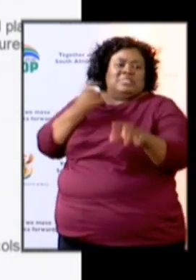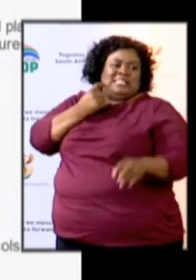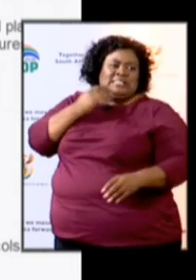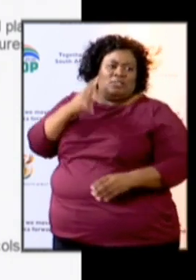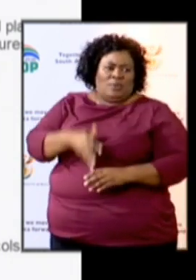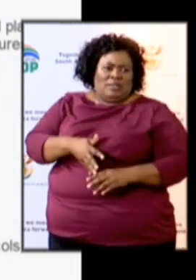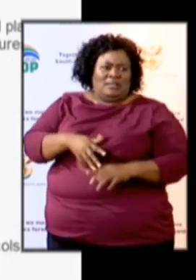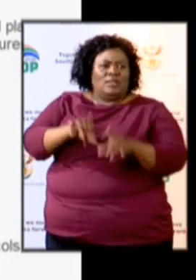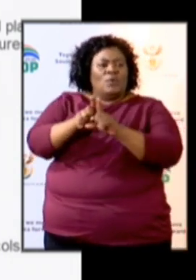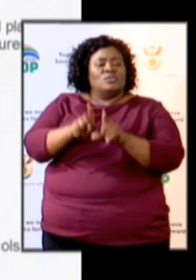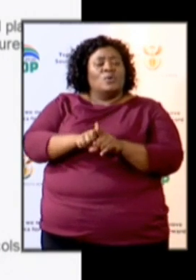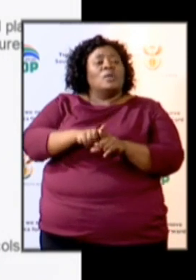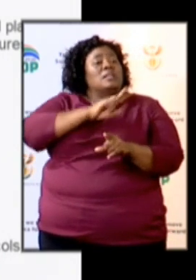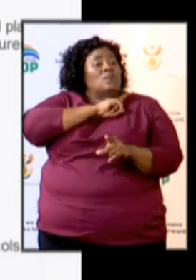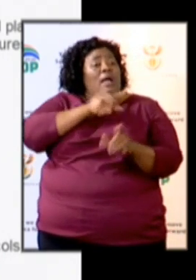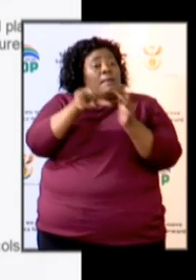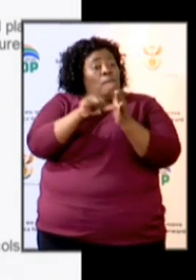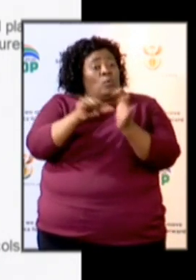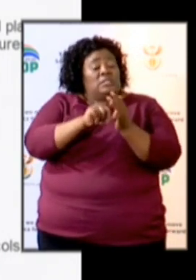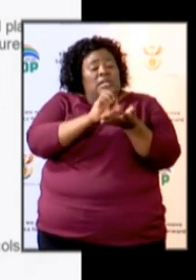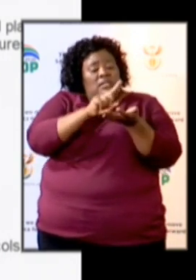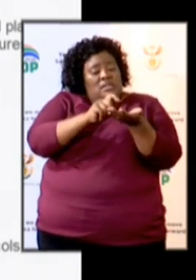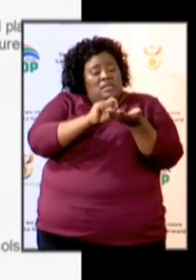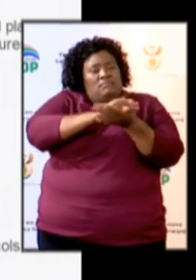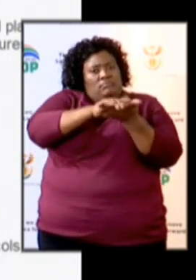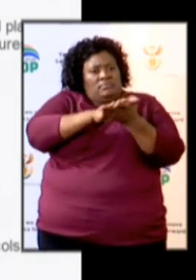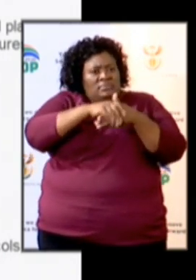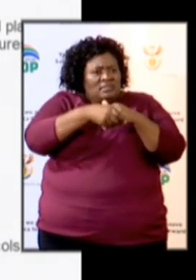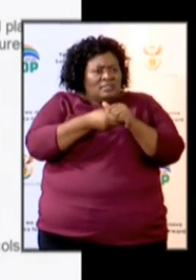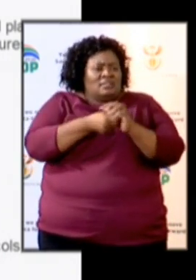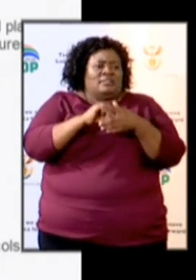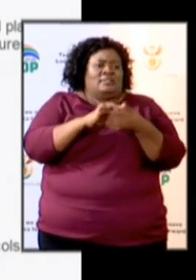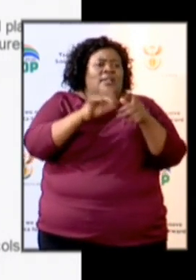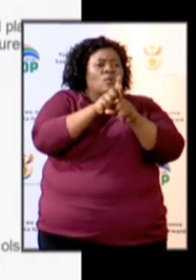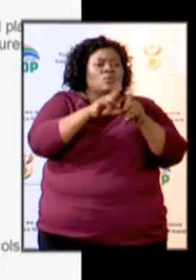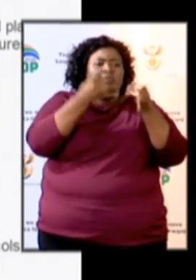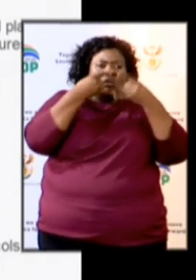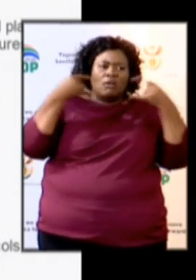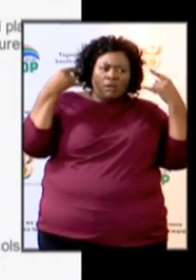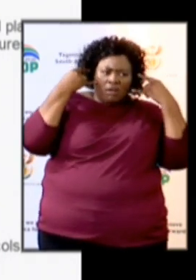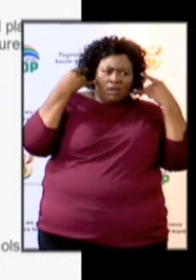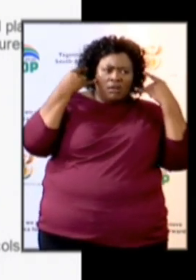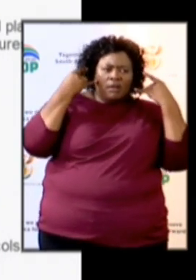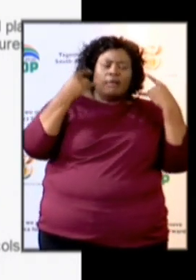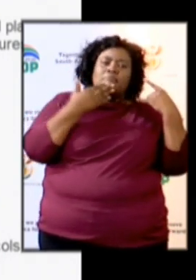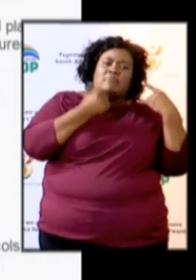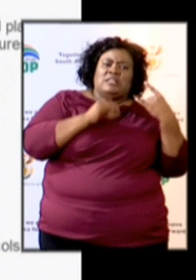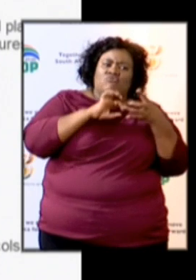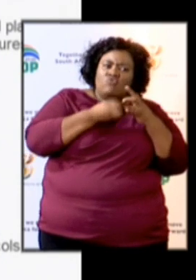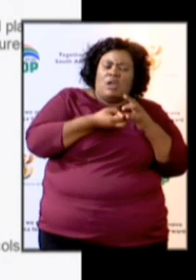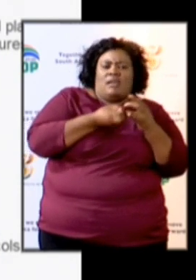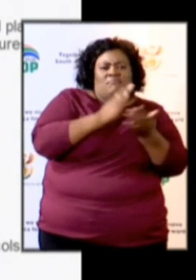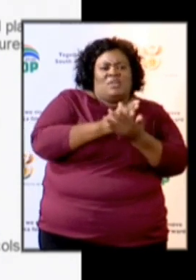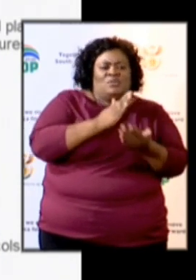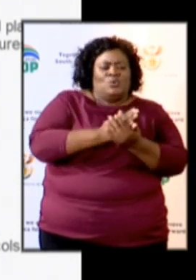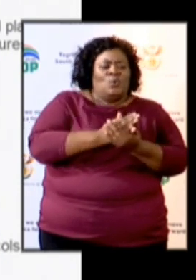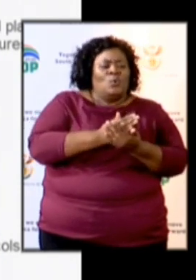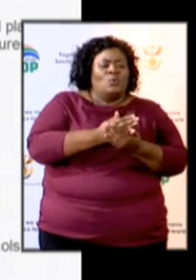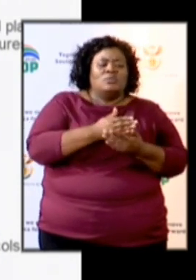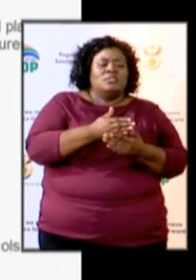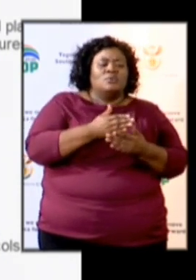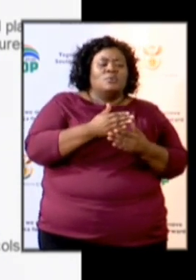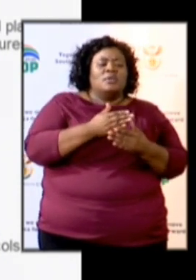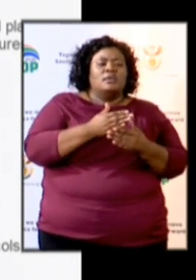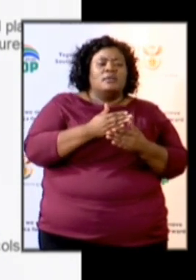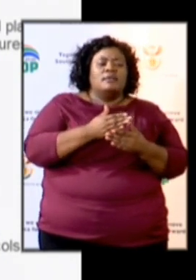but also trying to do away with those practices that actually encourage the spread